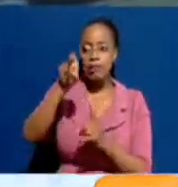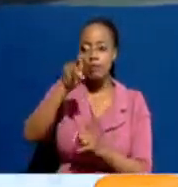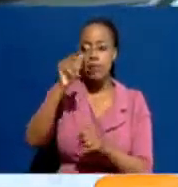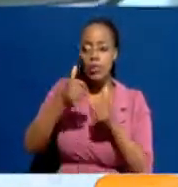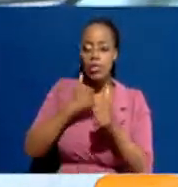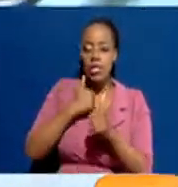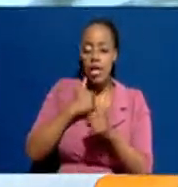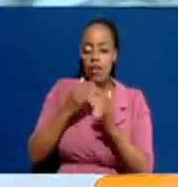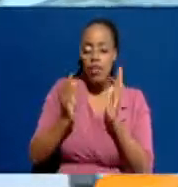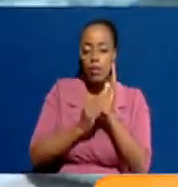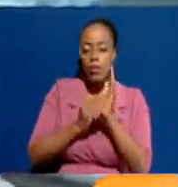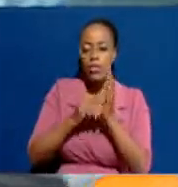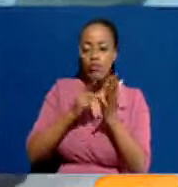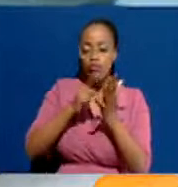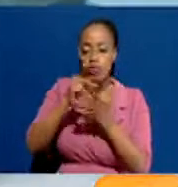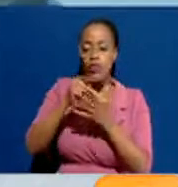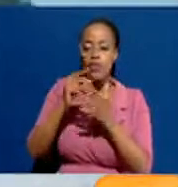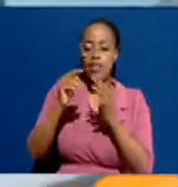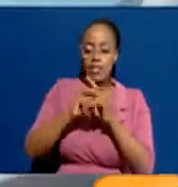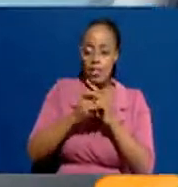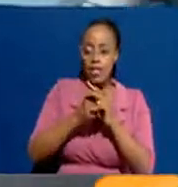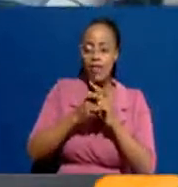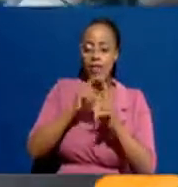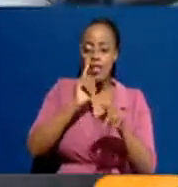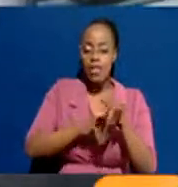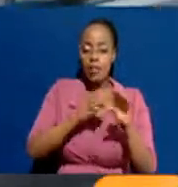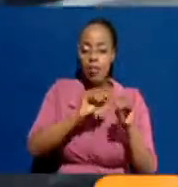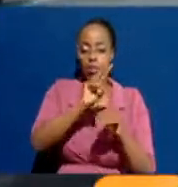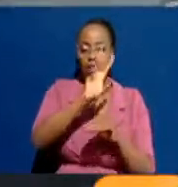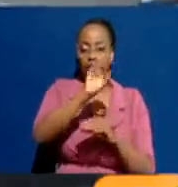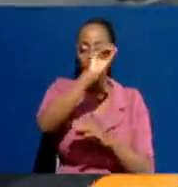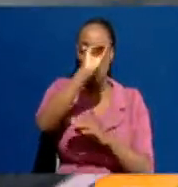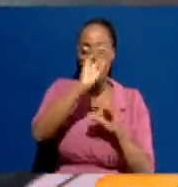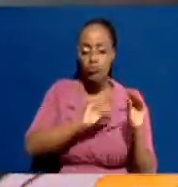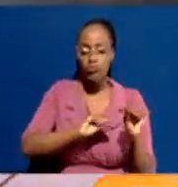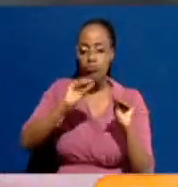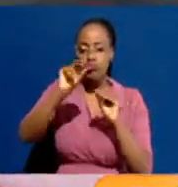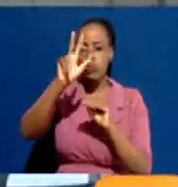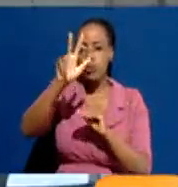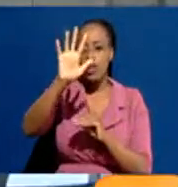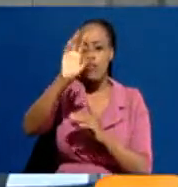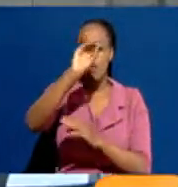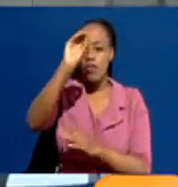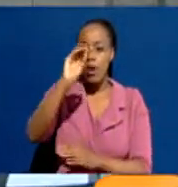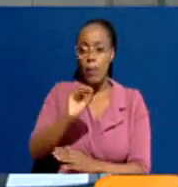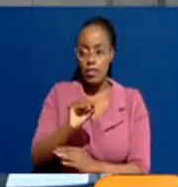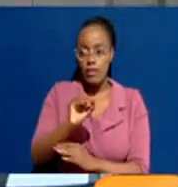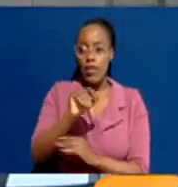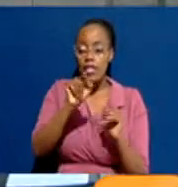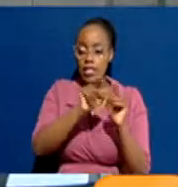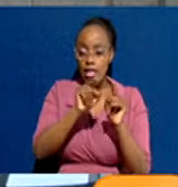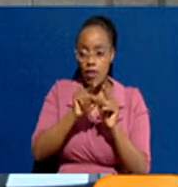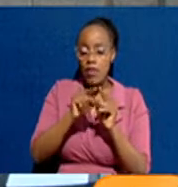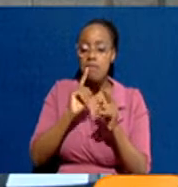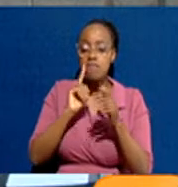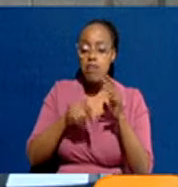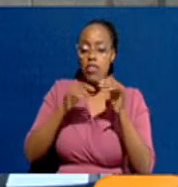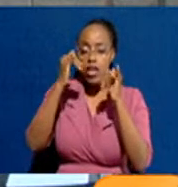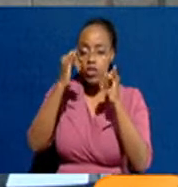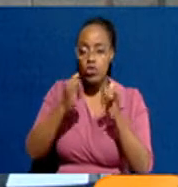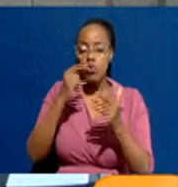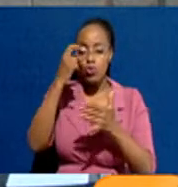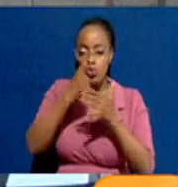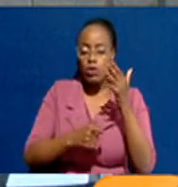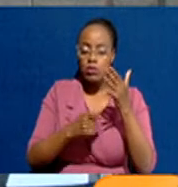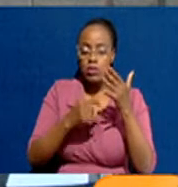new import duty came to effect, having jumped from 25% to 35%. Industry players say that the new prices